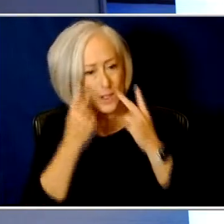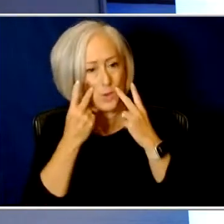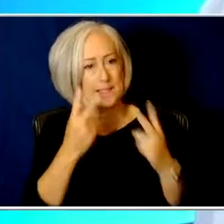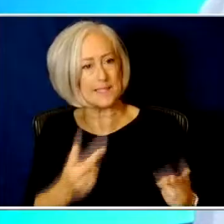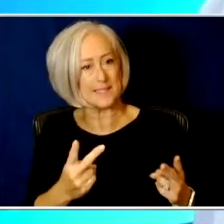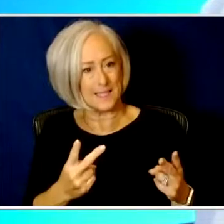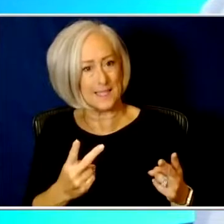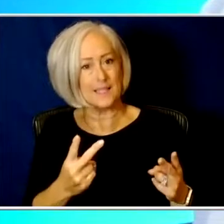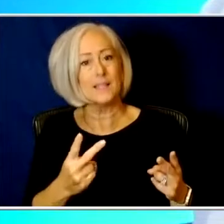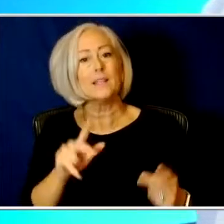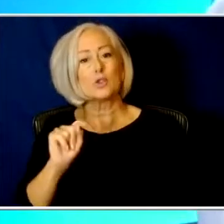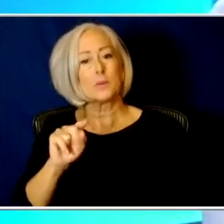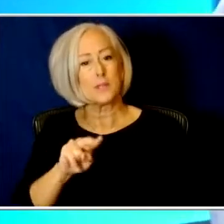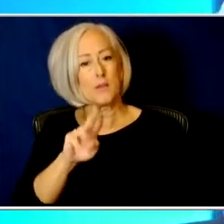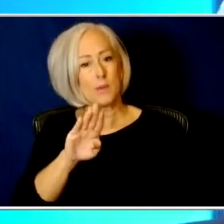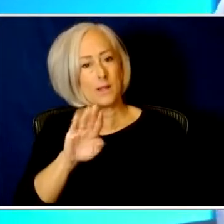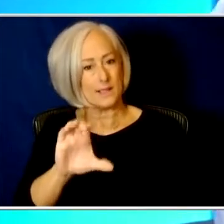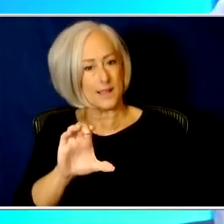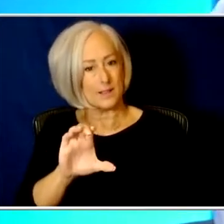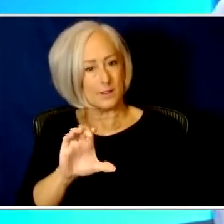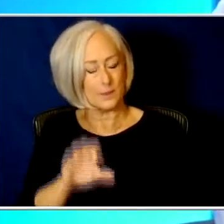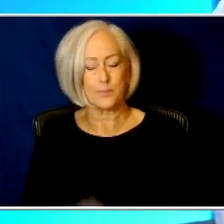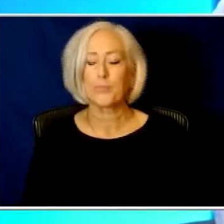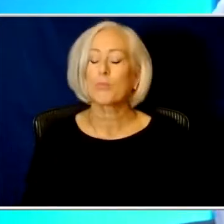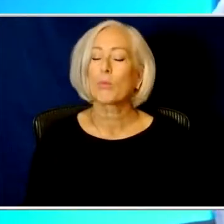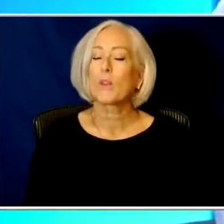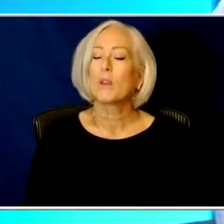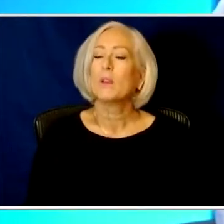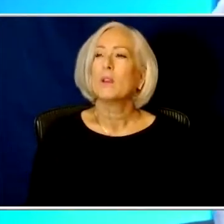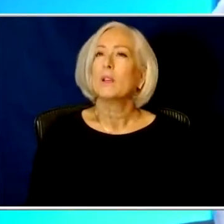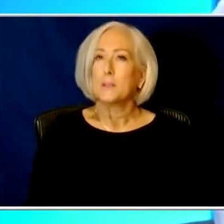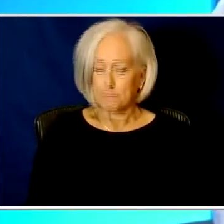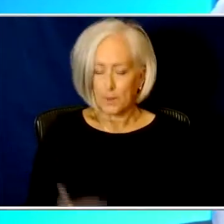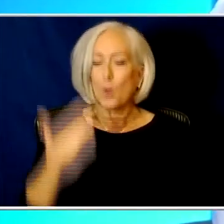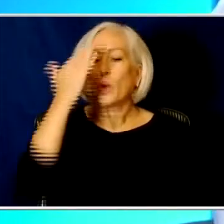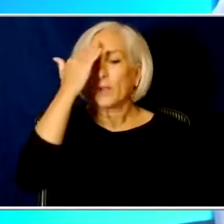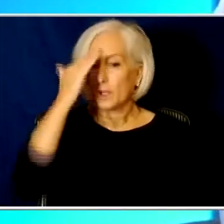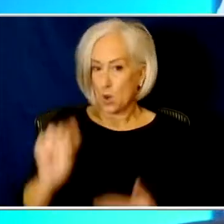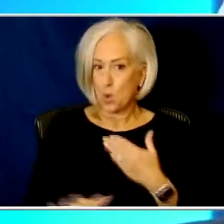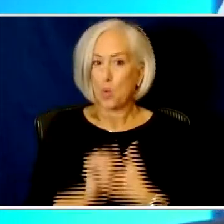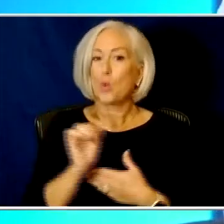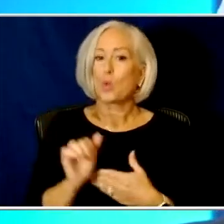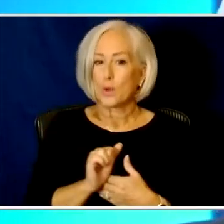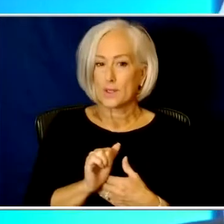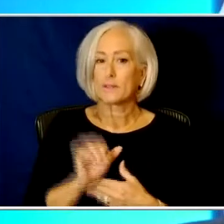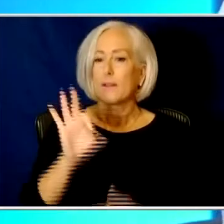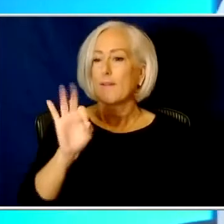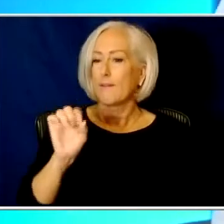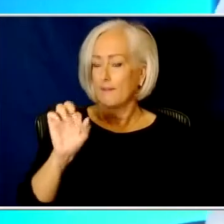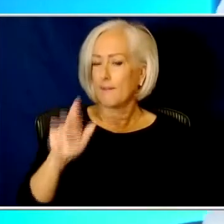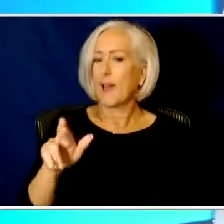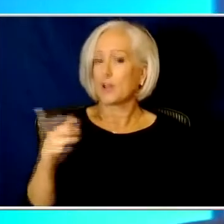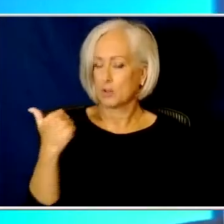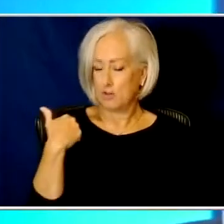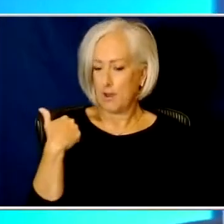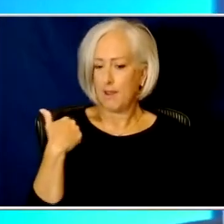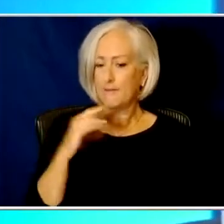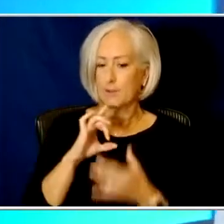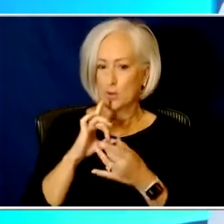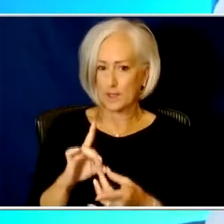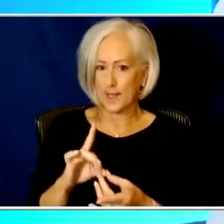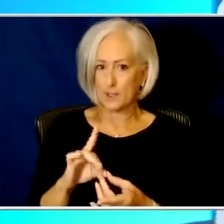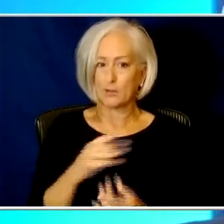cancer we know that there are risk factors, and these risk factors, they impact who will get